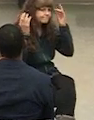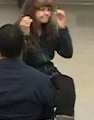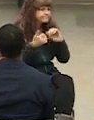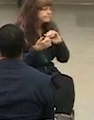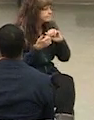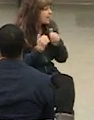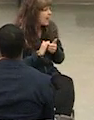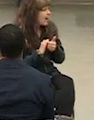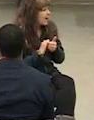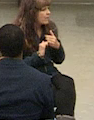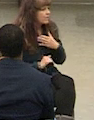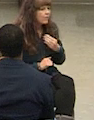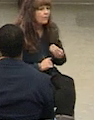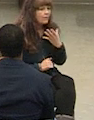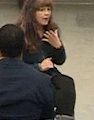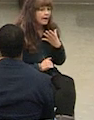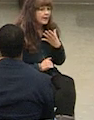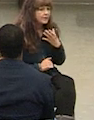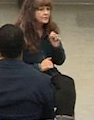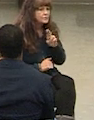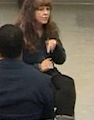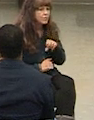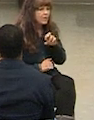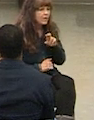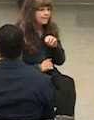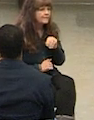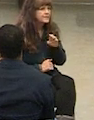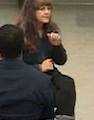and white supremacy operationalize?